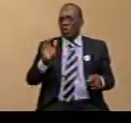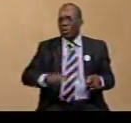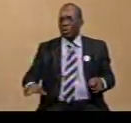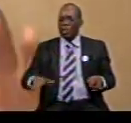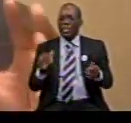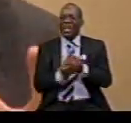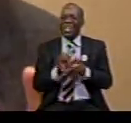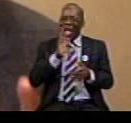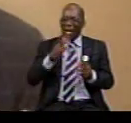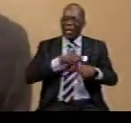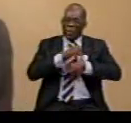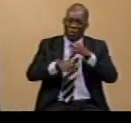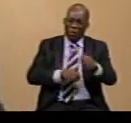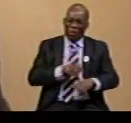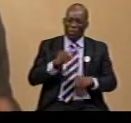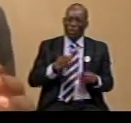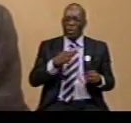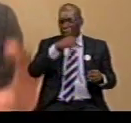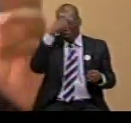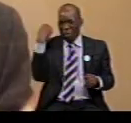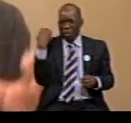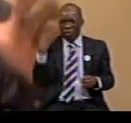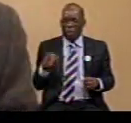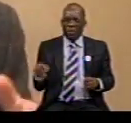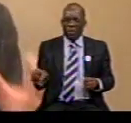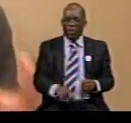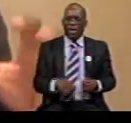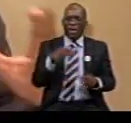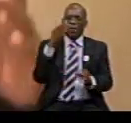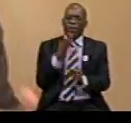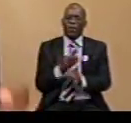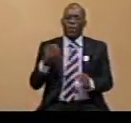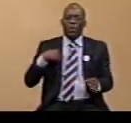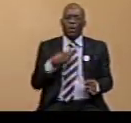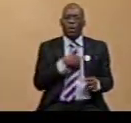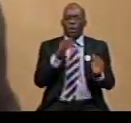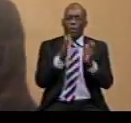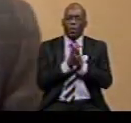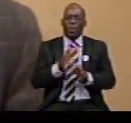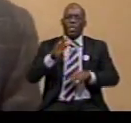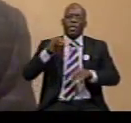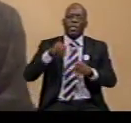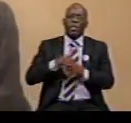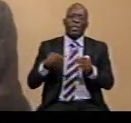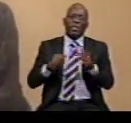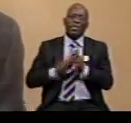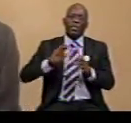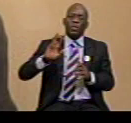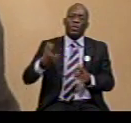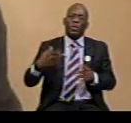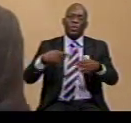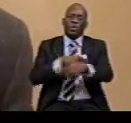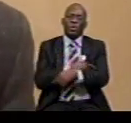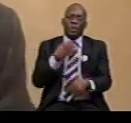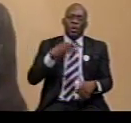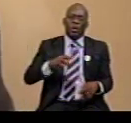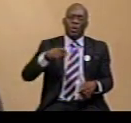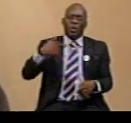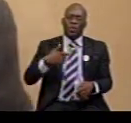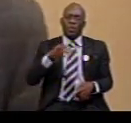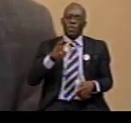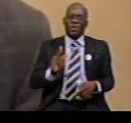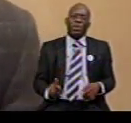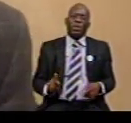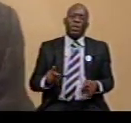faith. And we are going to pray in this third day of GCK. We are going to pray Christ the miracle